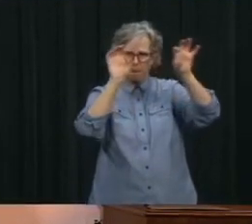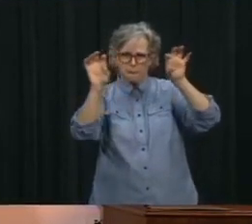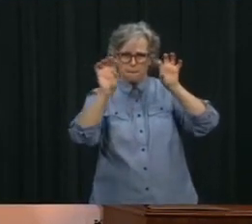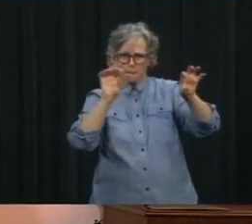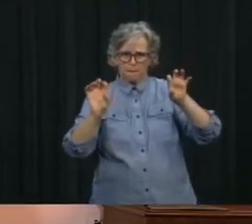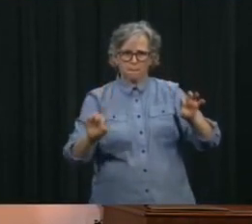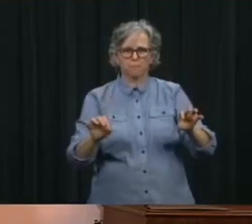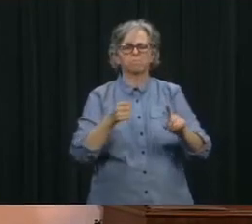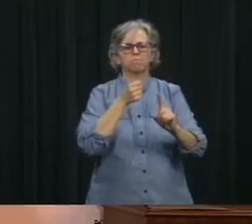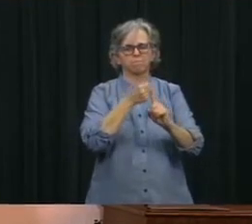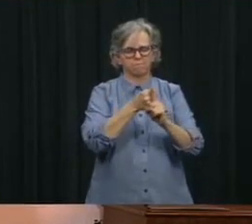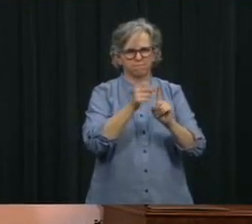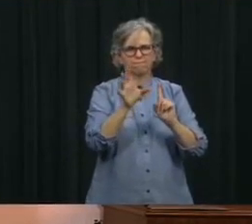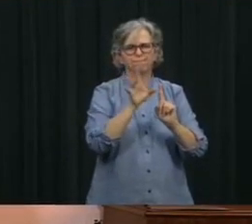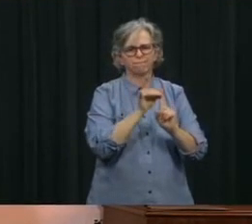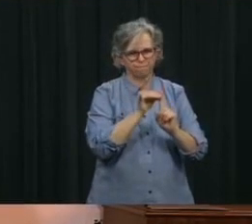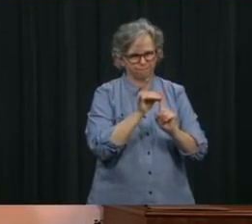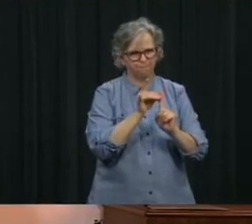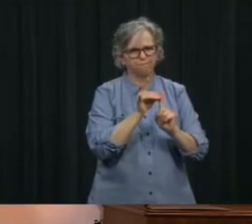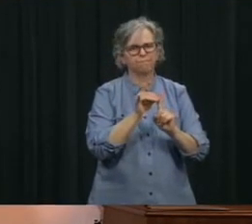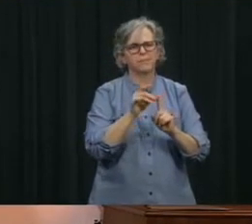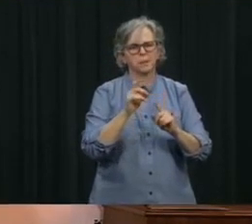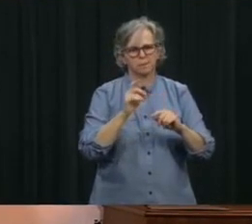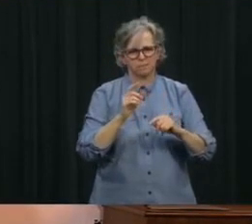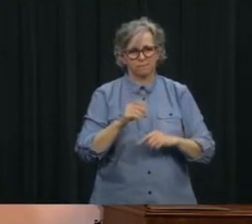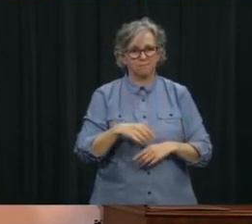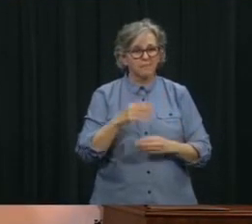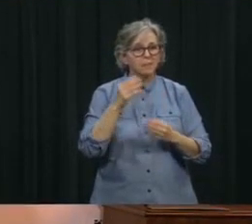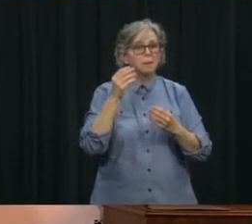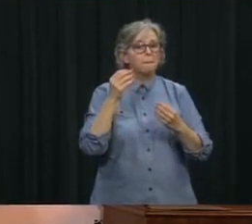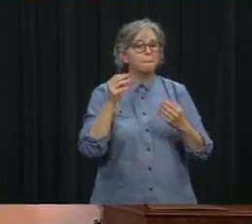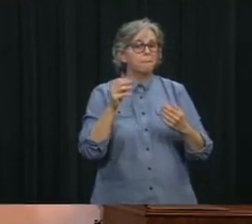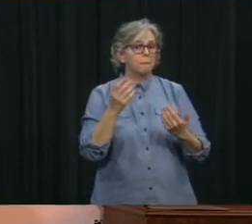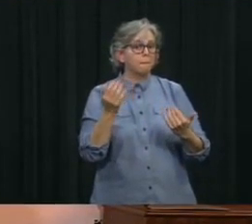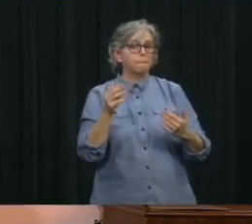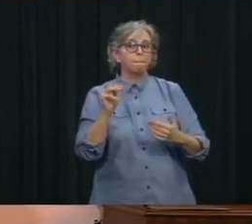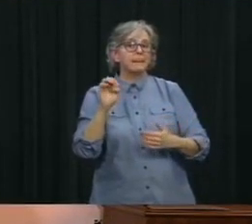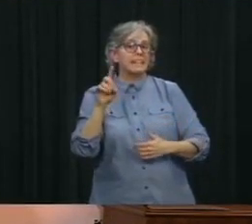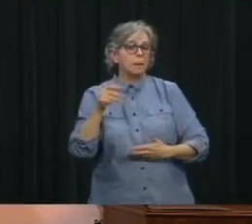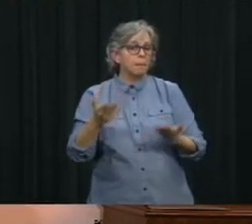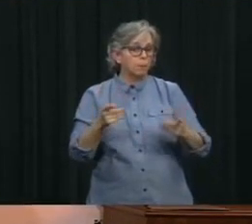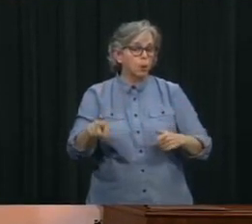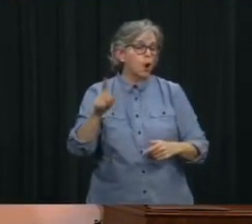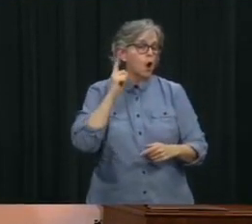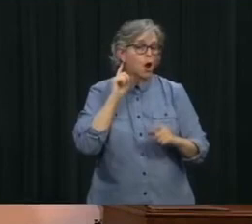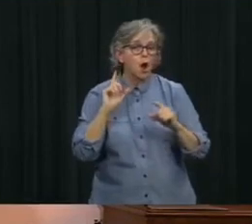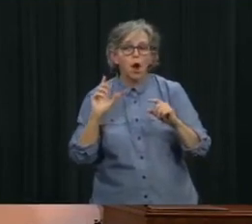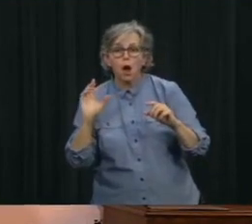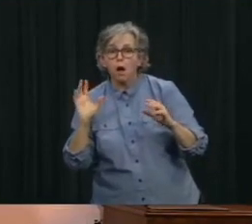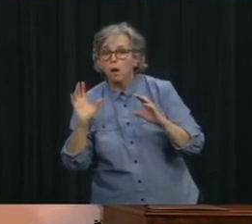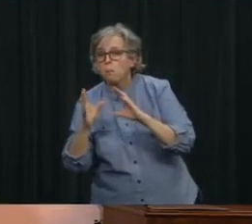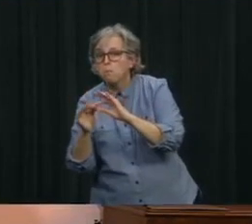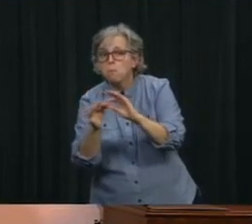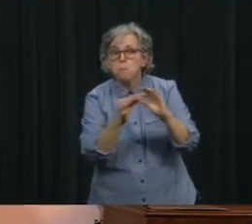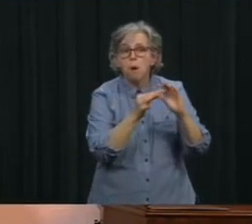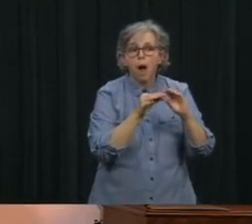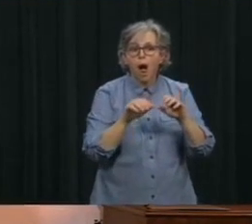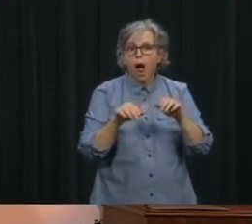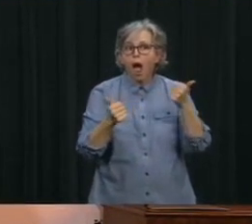that to the media, I know that you might be hearing stories of potential other deaths,